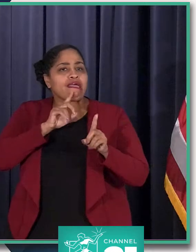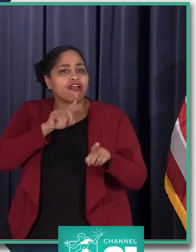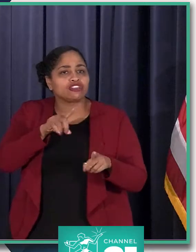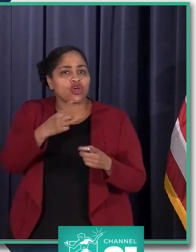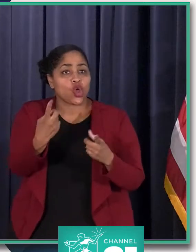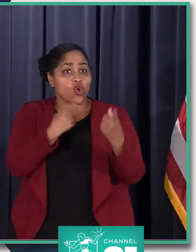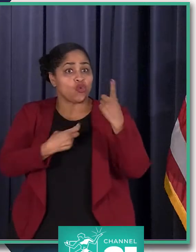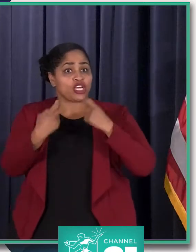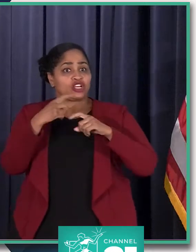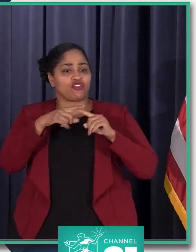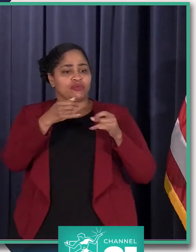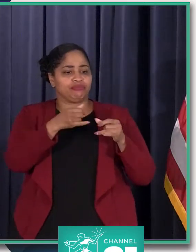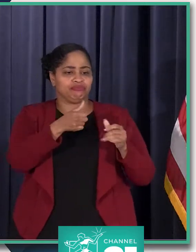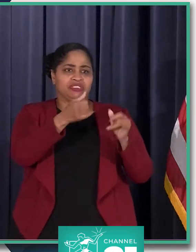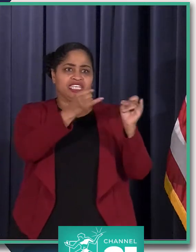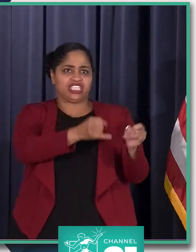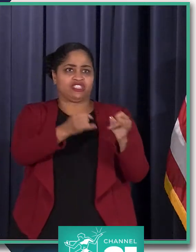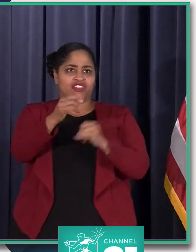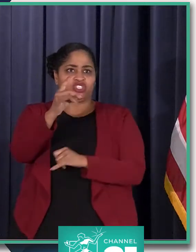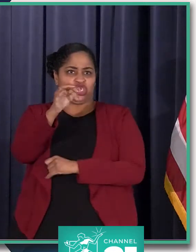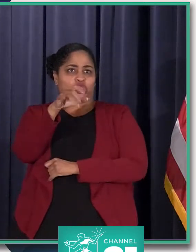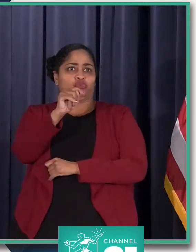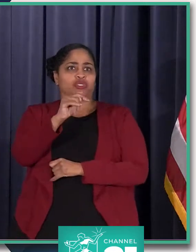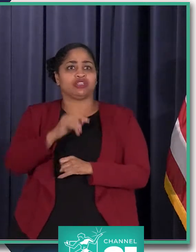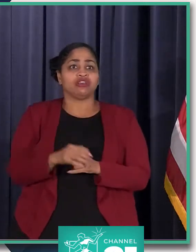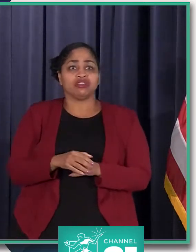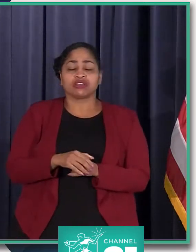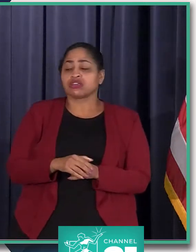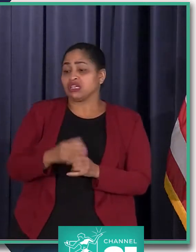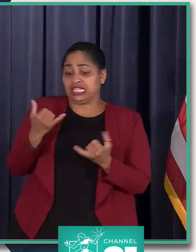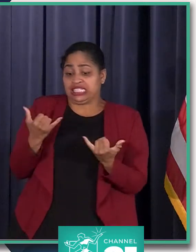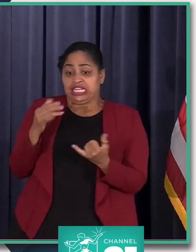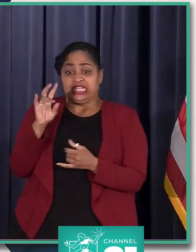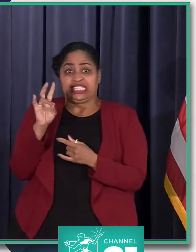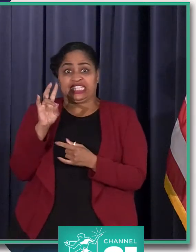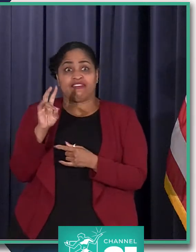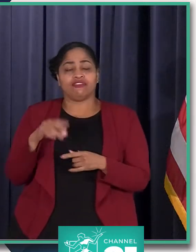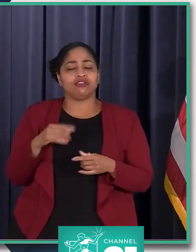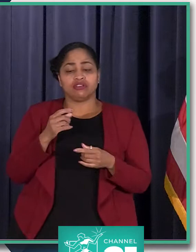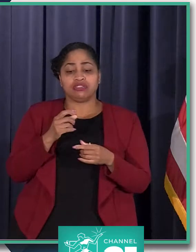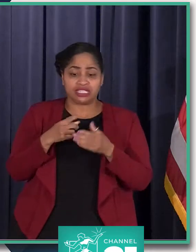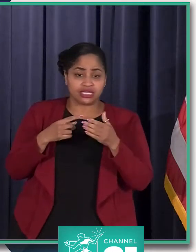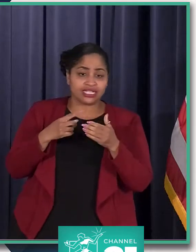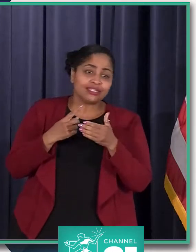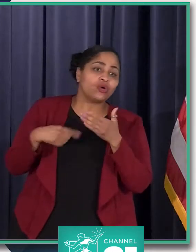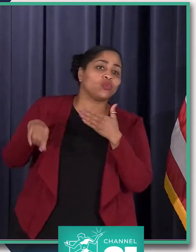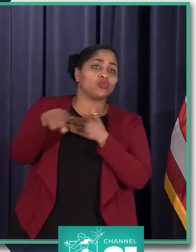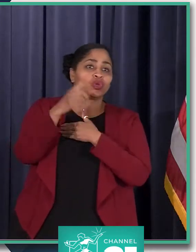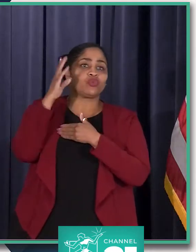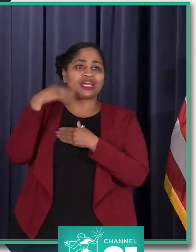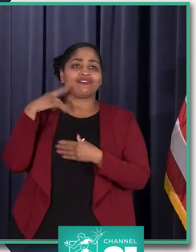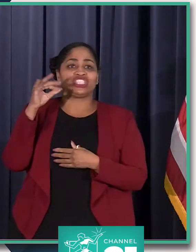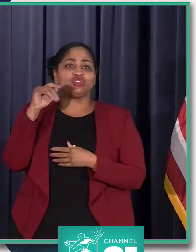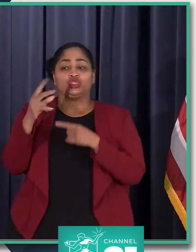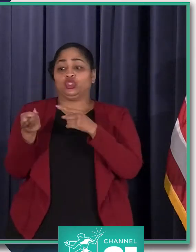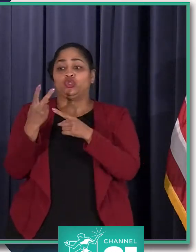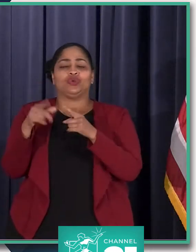from the individual district. Tonight's District 7. The last one will be a week from now, District 2, and we will be done